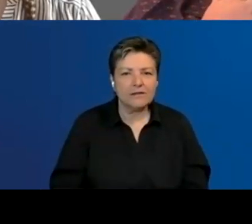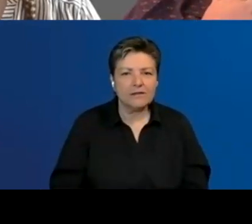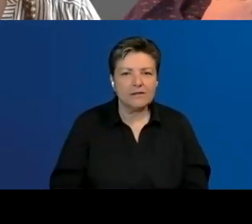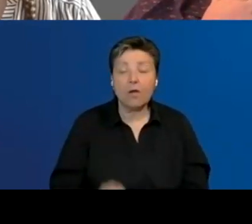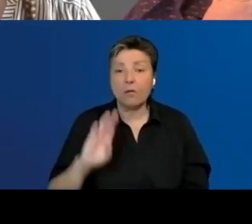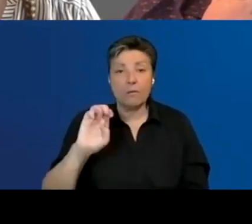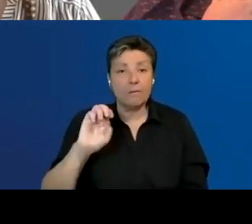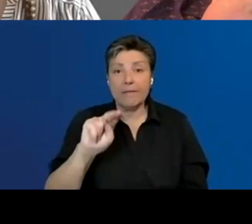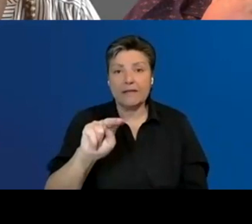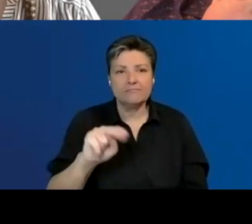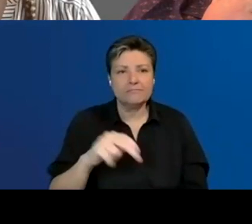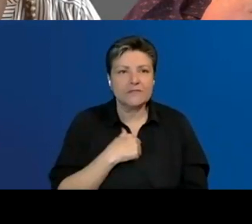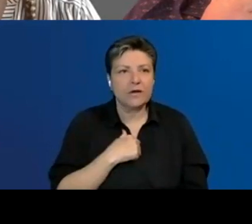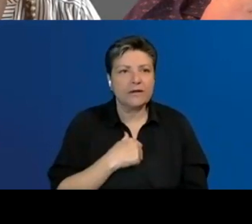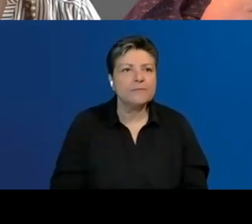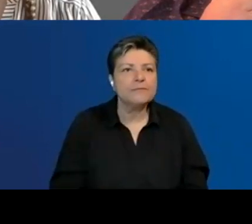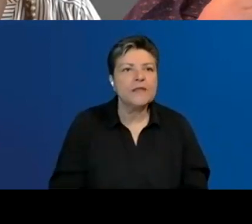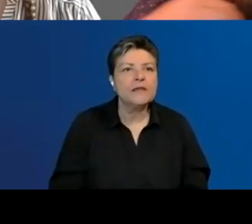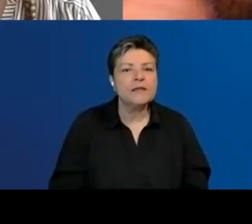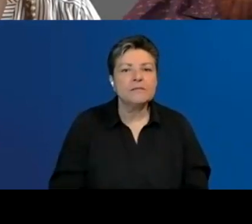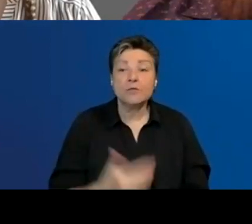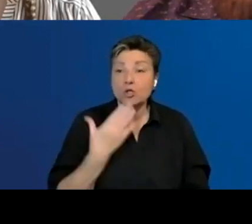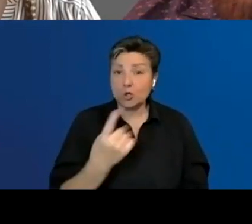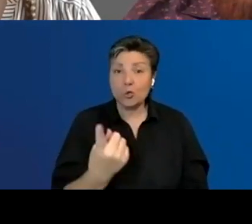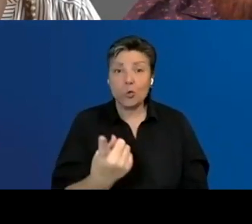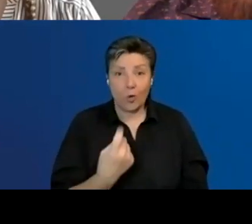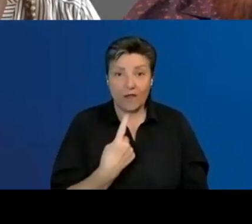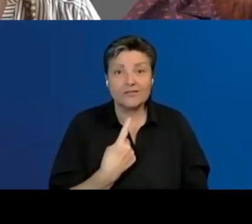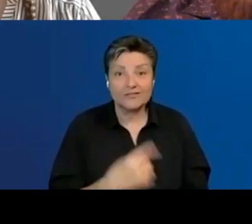That is a good question. I